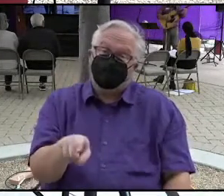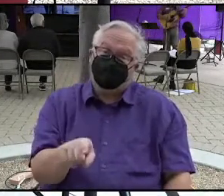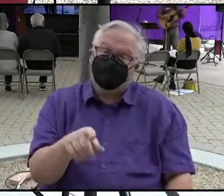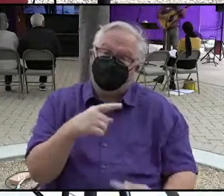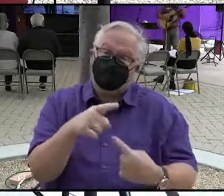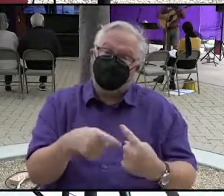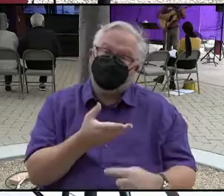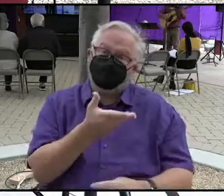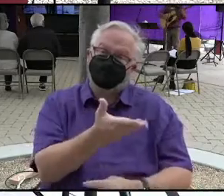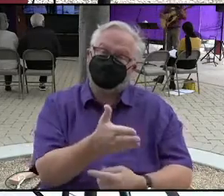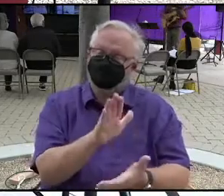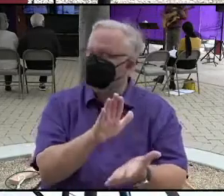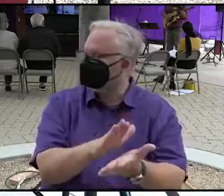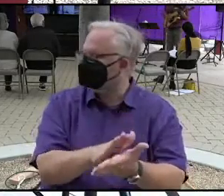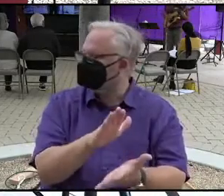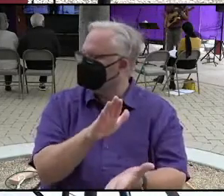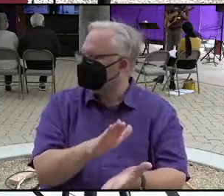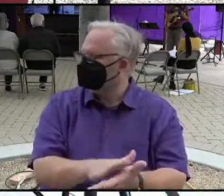school.